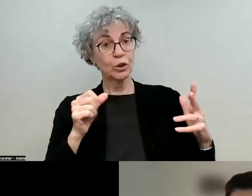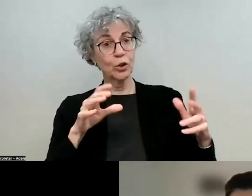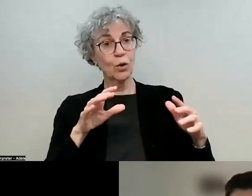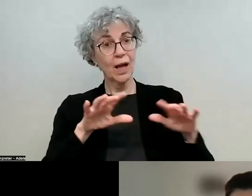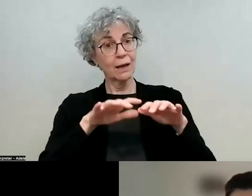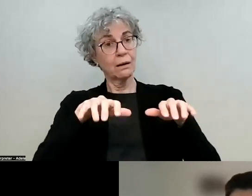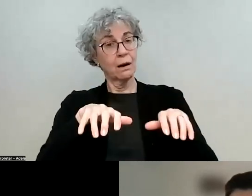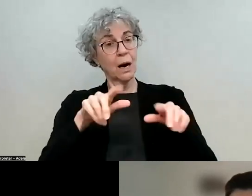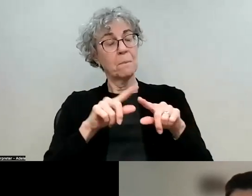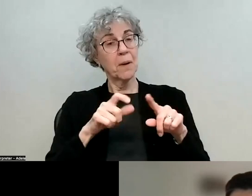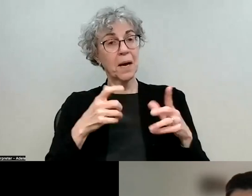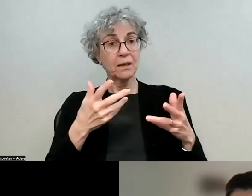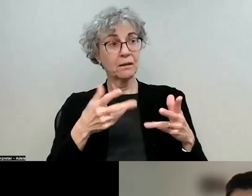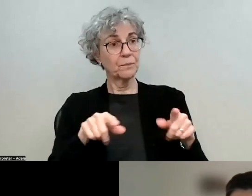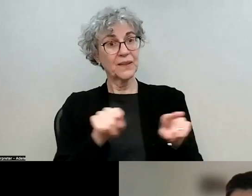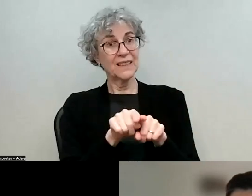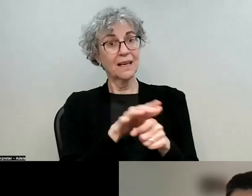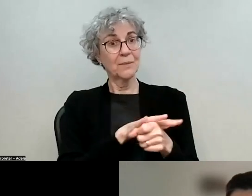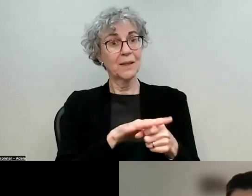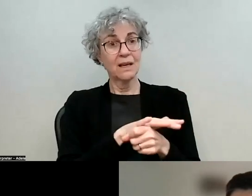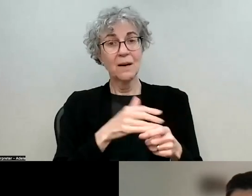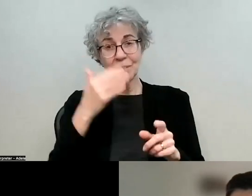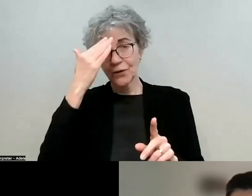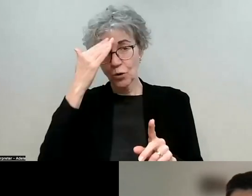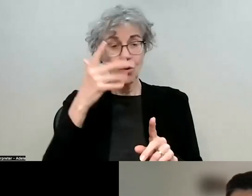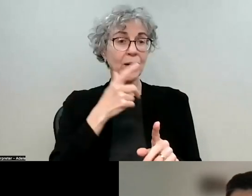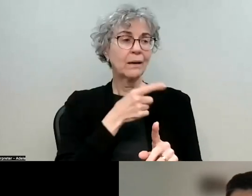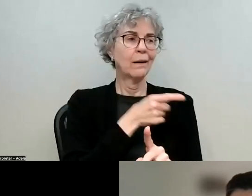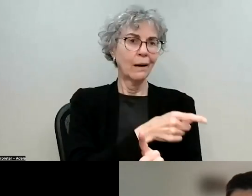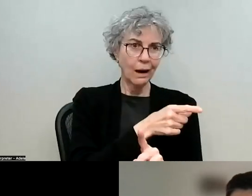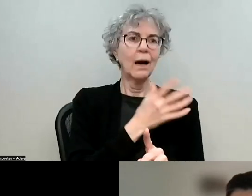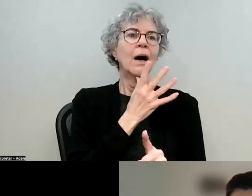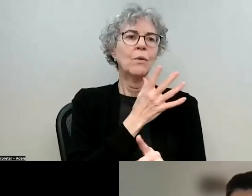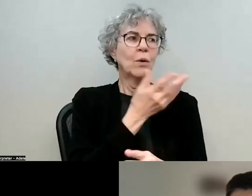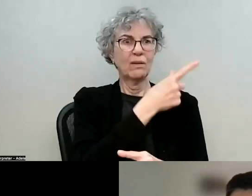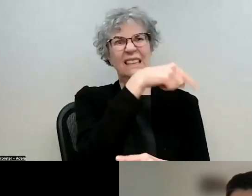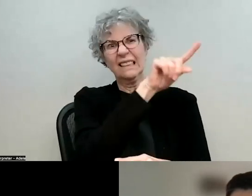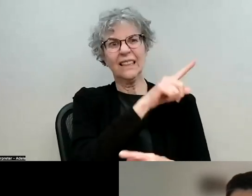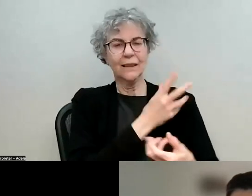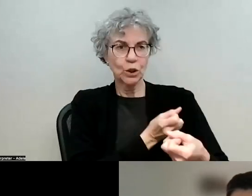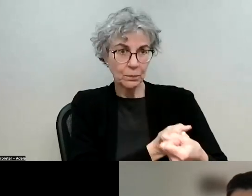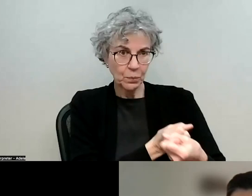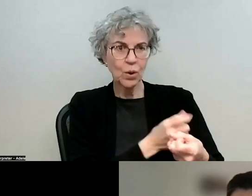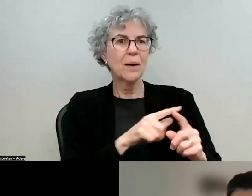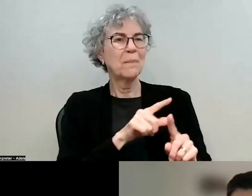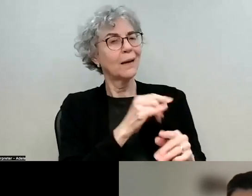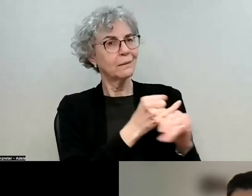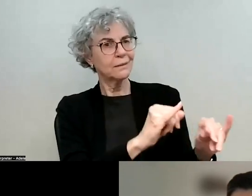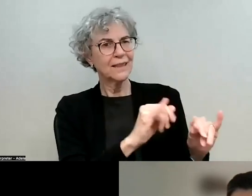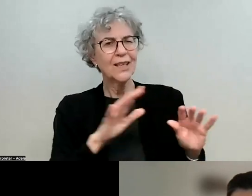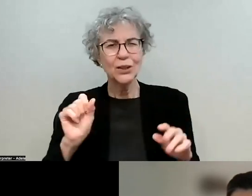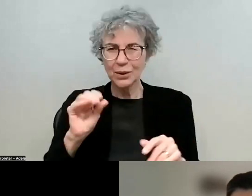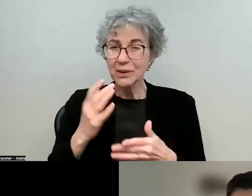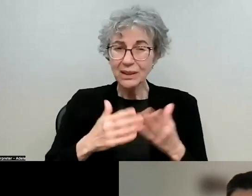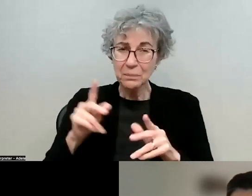together within the same kind of neighborhood, knowing that there's supports available, but they might have their own unit. So that's what some people are starting to